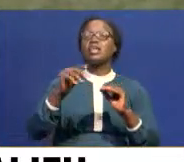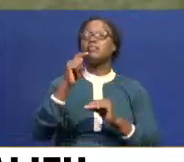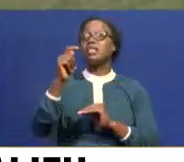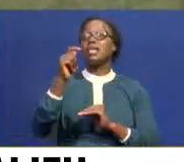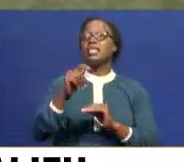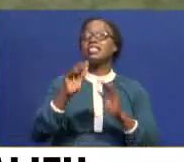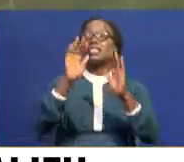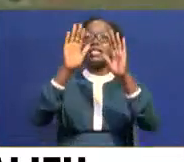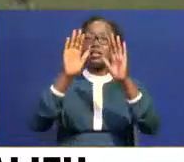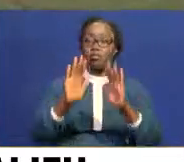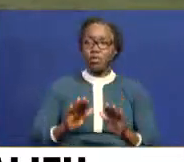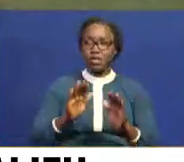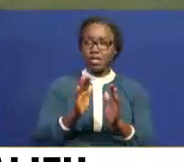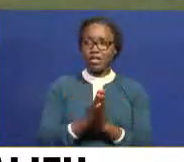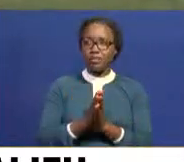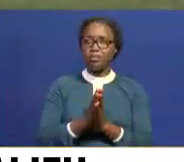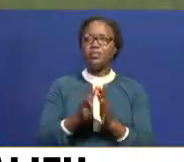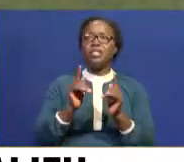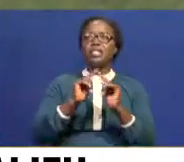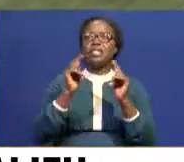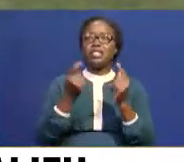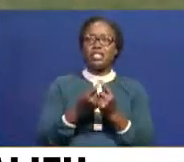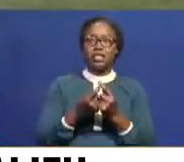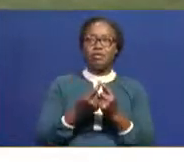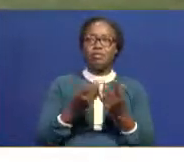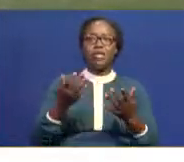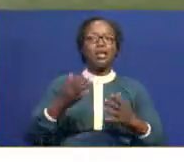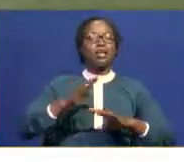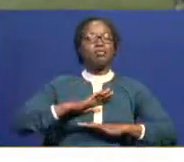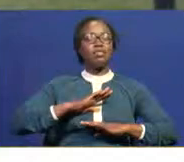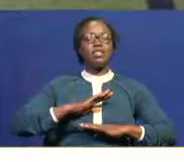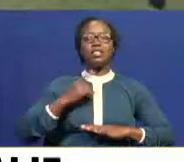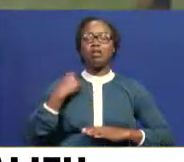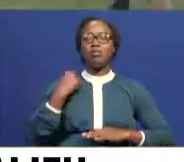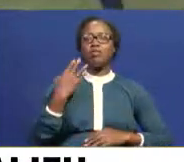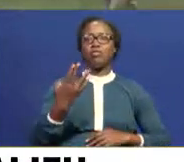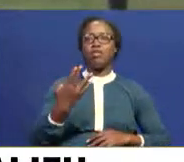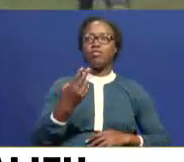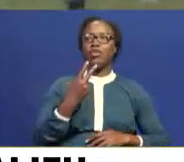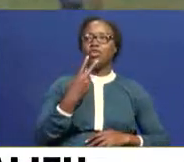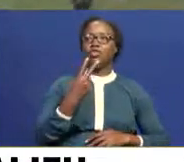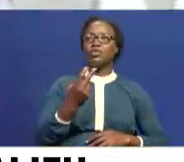are important. Aidha, timu ya Giwa ilidhika na nafasi ya 4 kwa alama